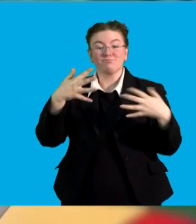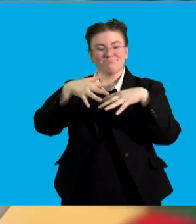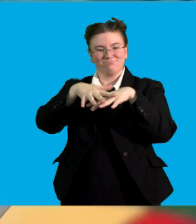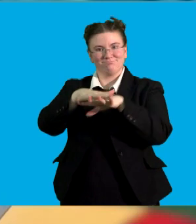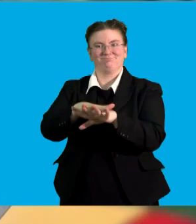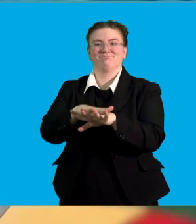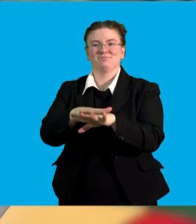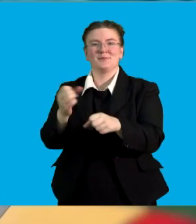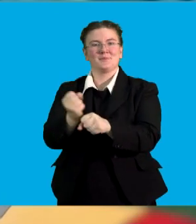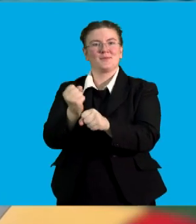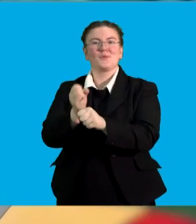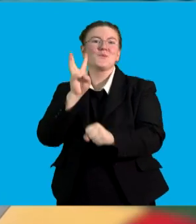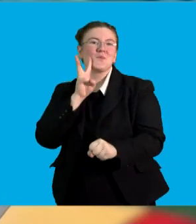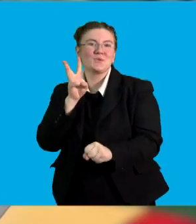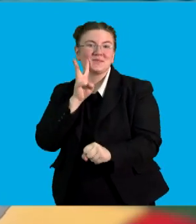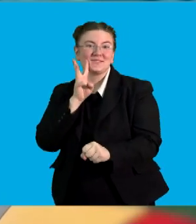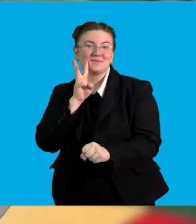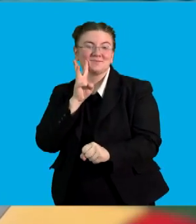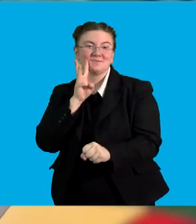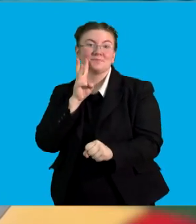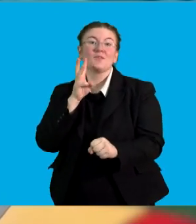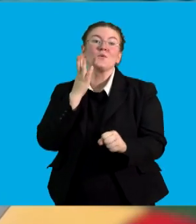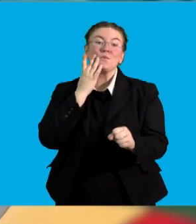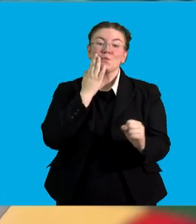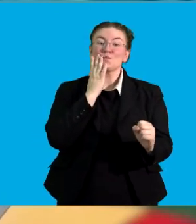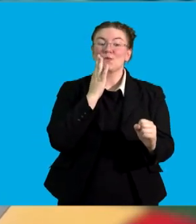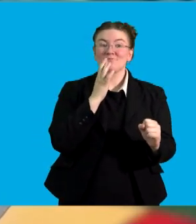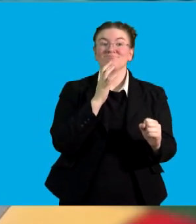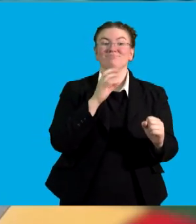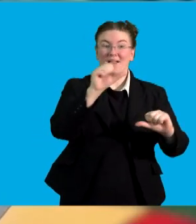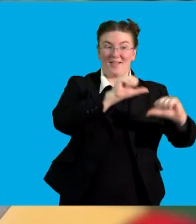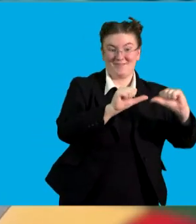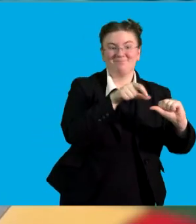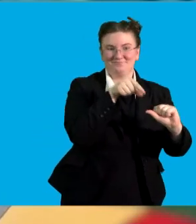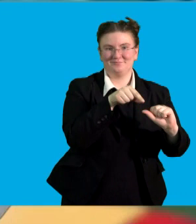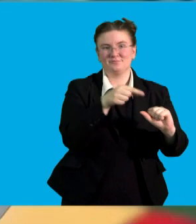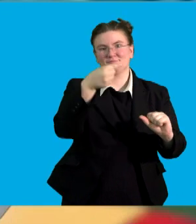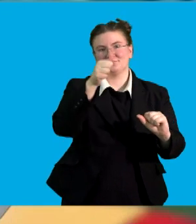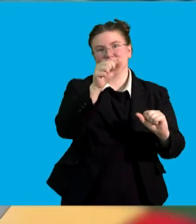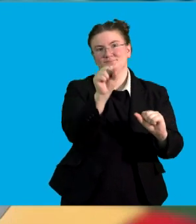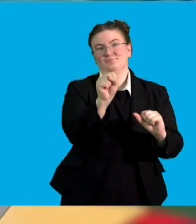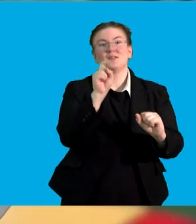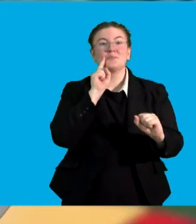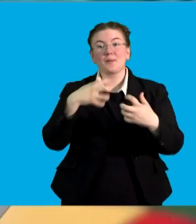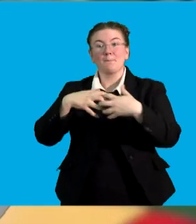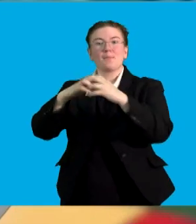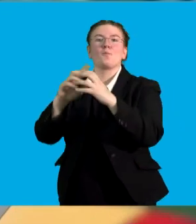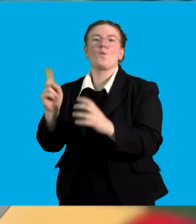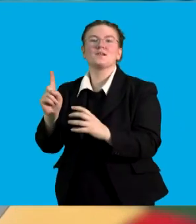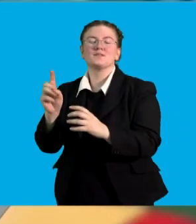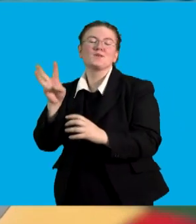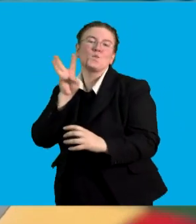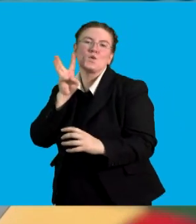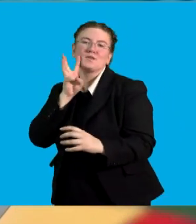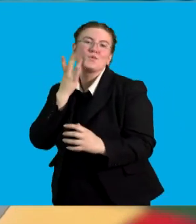reactants, or what reacted in the beginning, were gases. Now, at the end of the reaction, what was produced, now that's going to be the